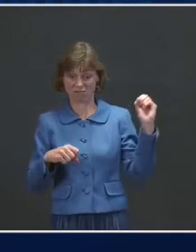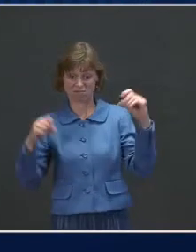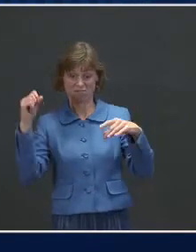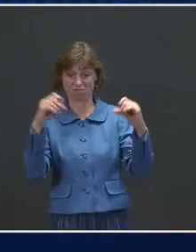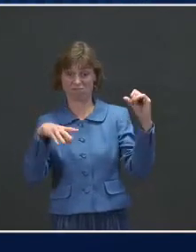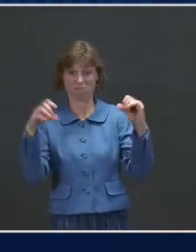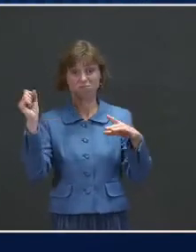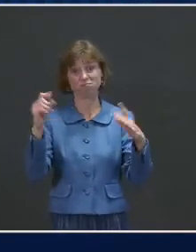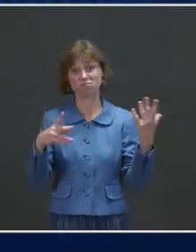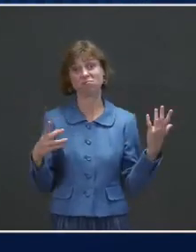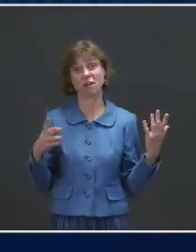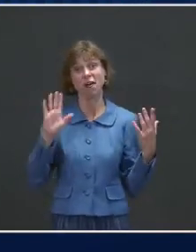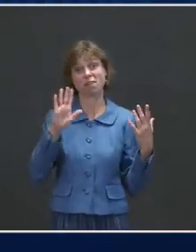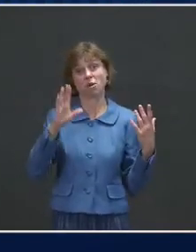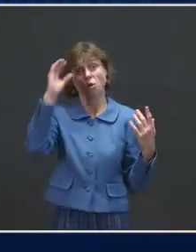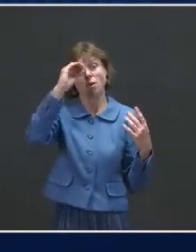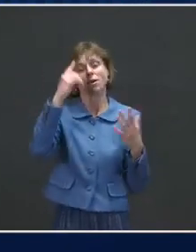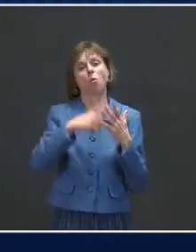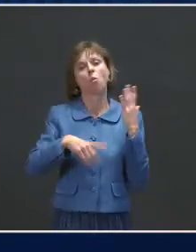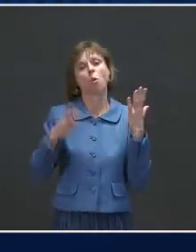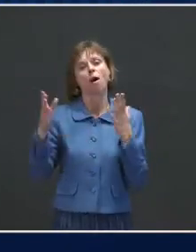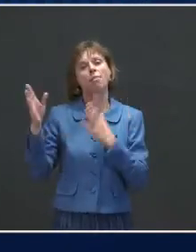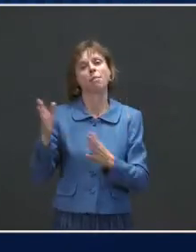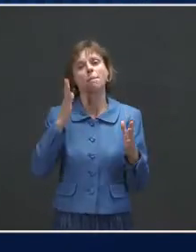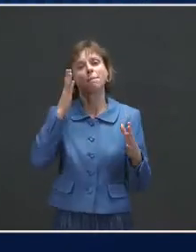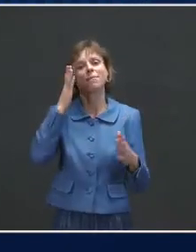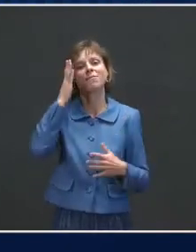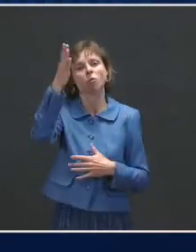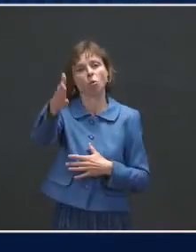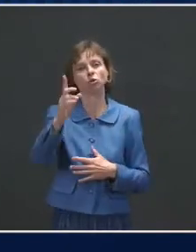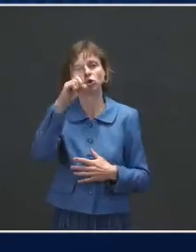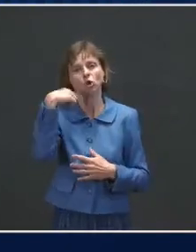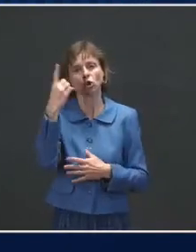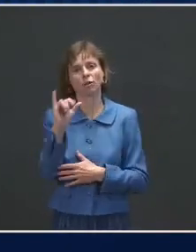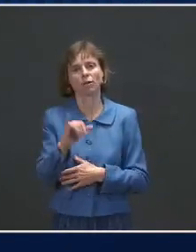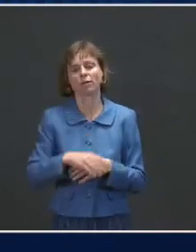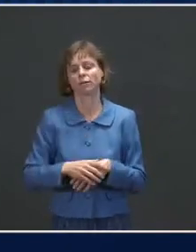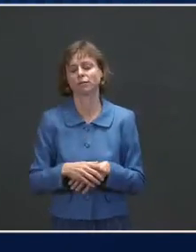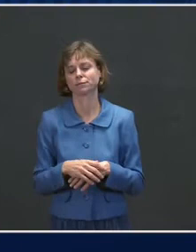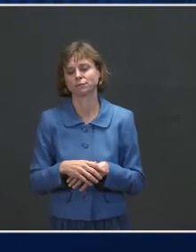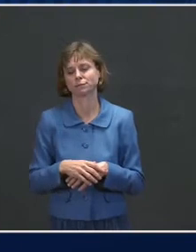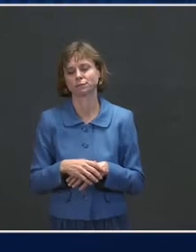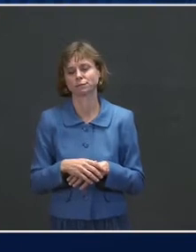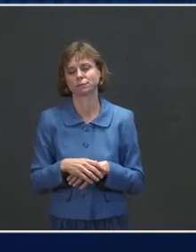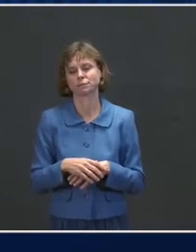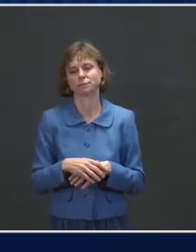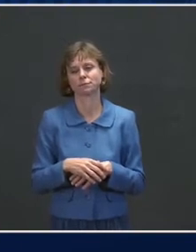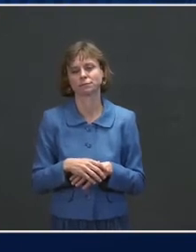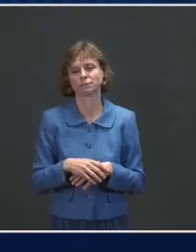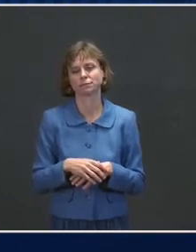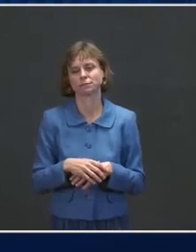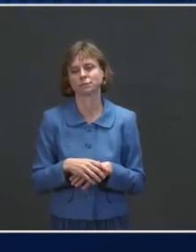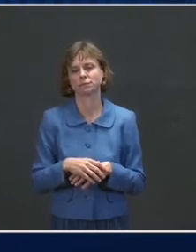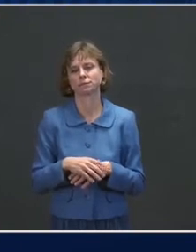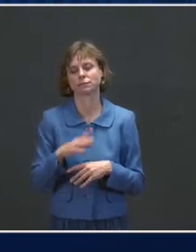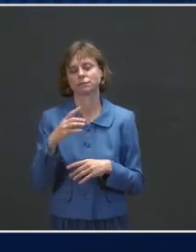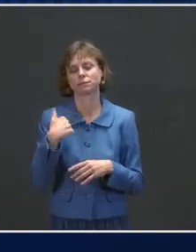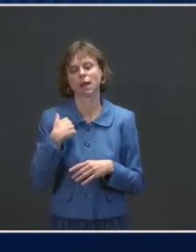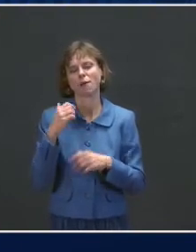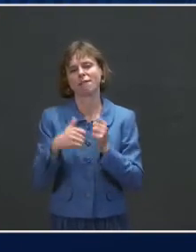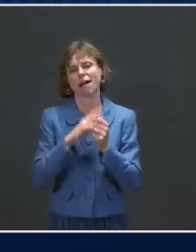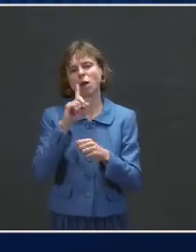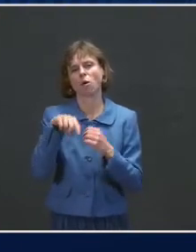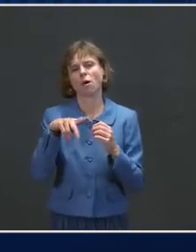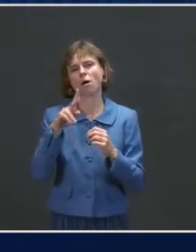the path forward should look like. Go ahead in the back. Thank you, Jen. A little bit of follow-up on the Iran and China question. What